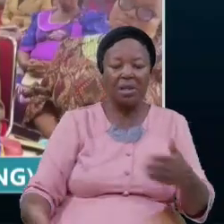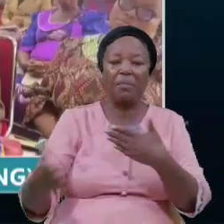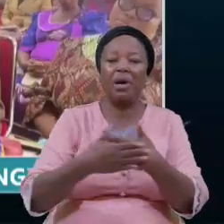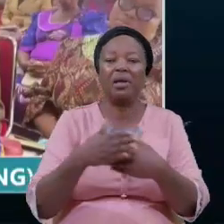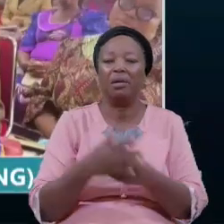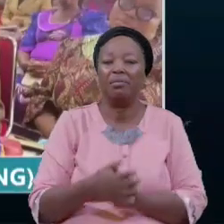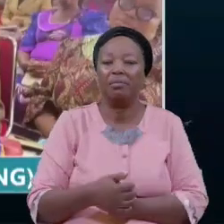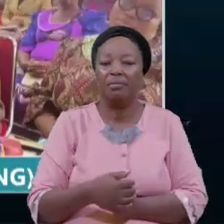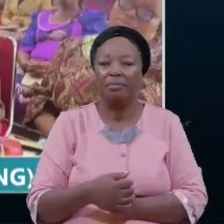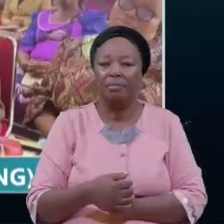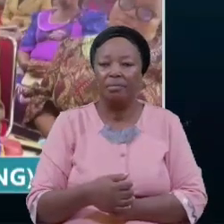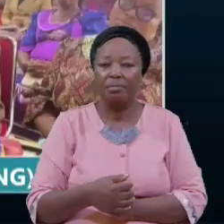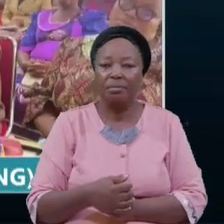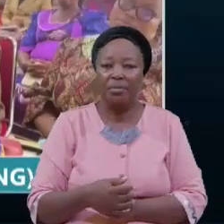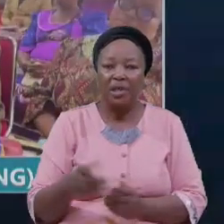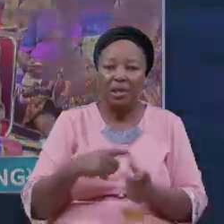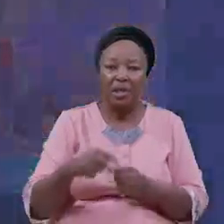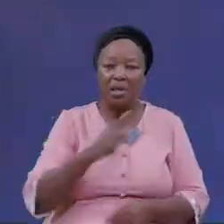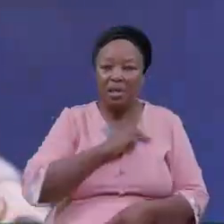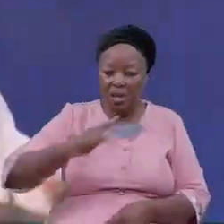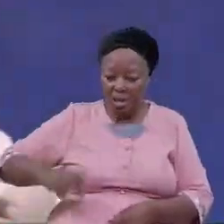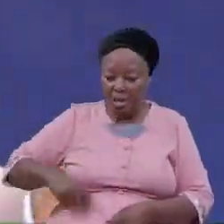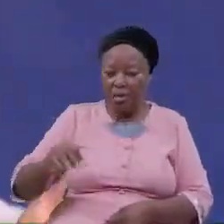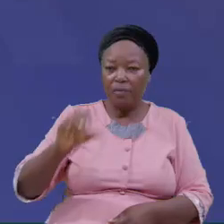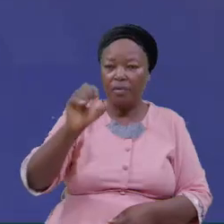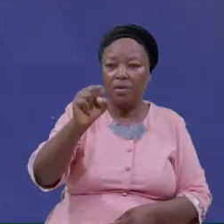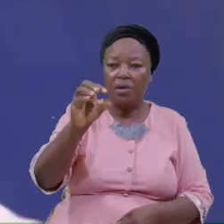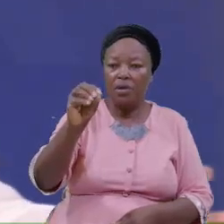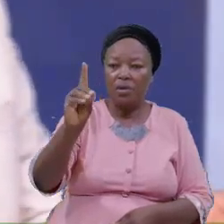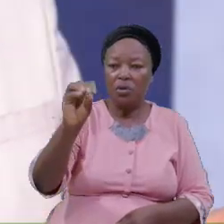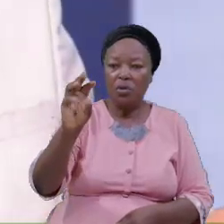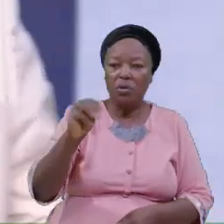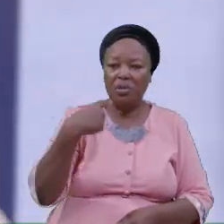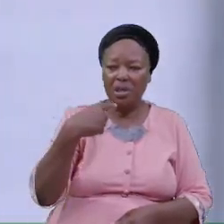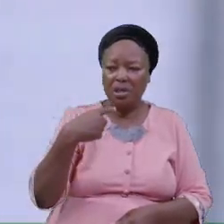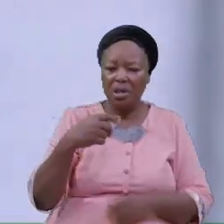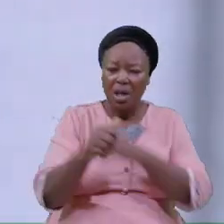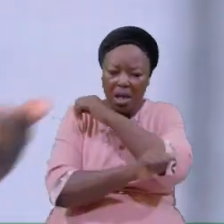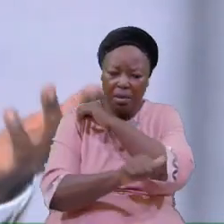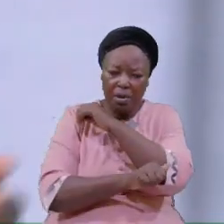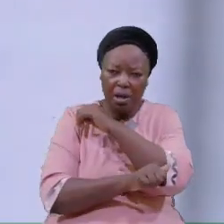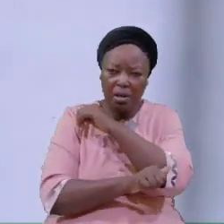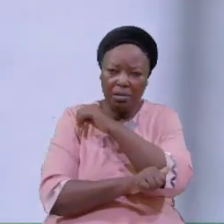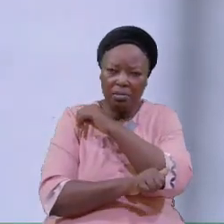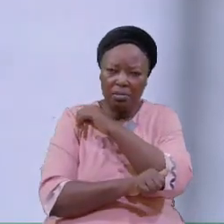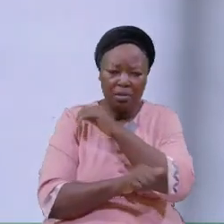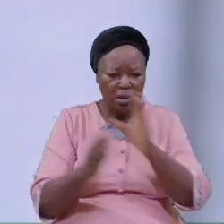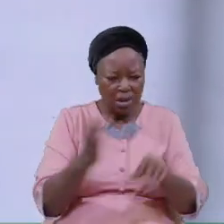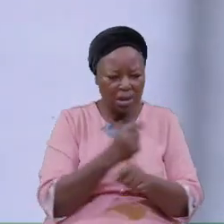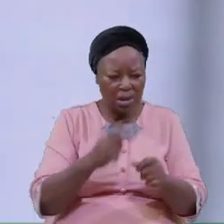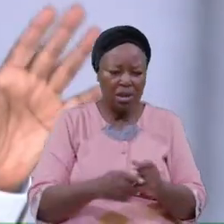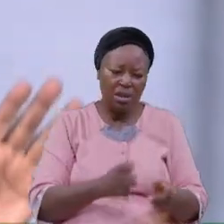And the king of Sodom said, Abraham, take the spoil. He said, no, I didn't do it for